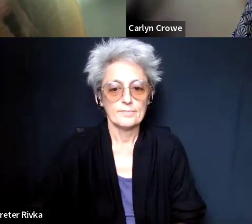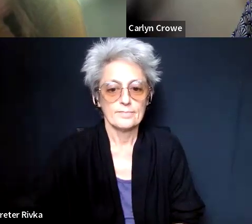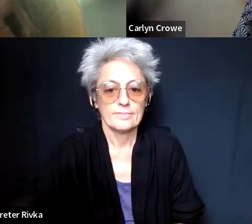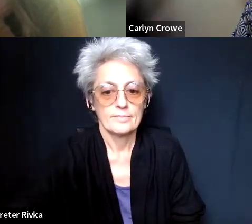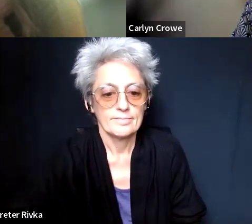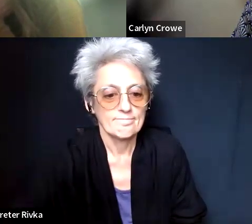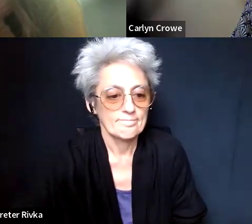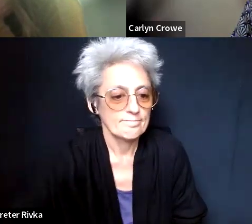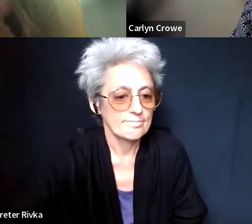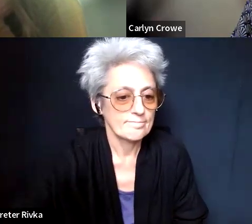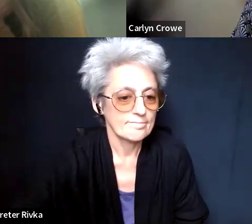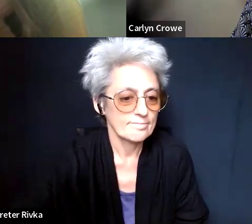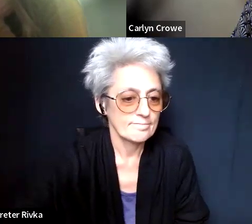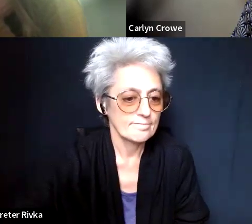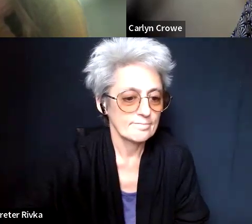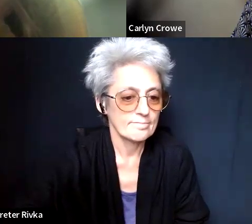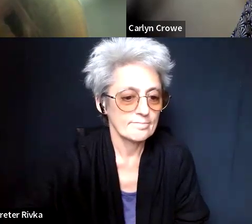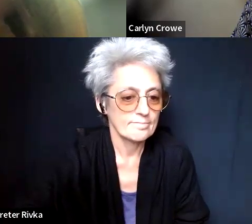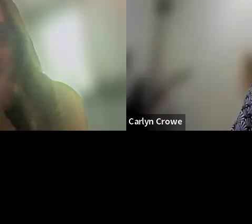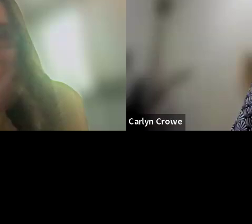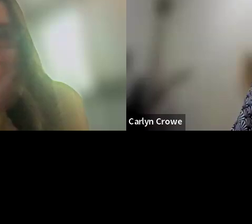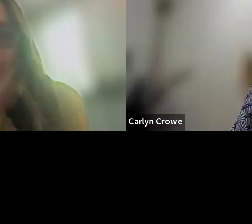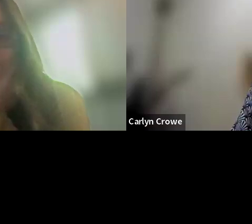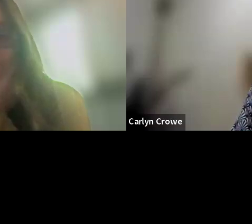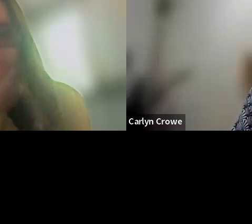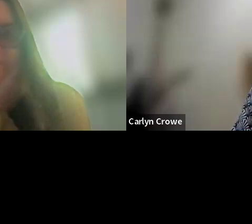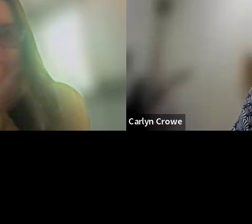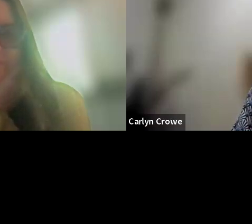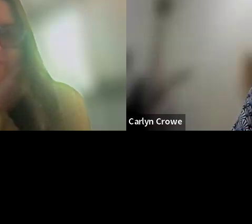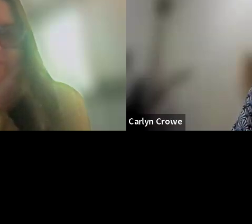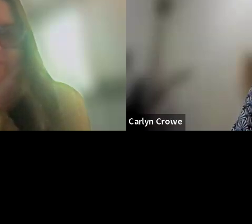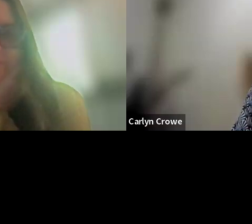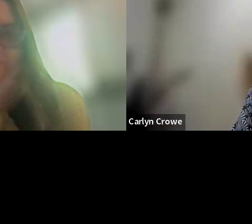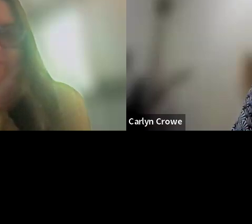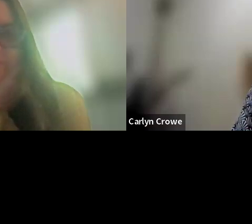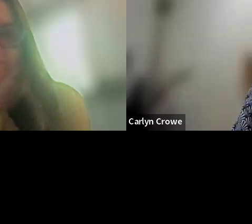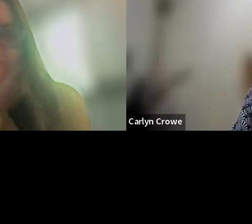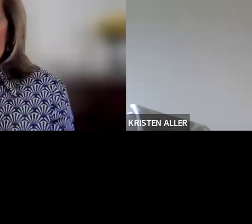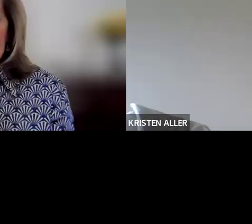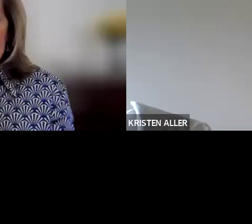Have a good one. Thanks, everybody. Thank you.